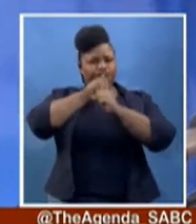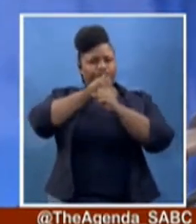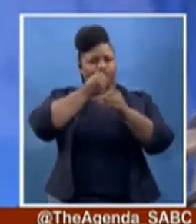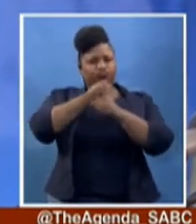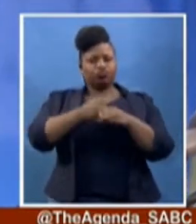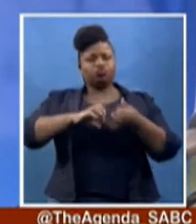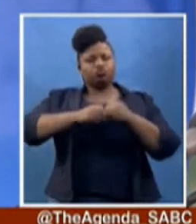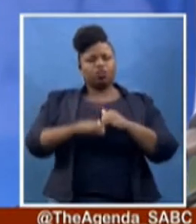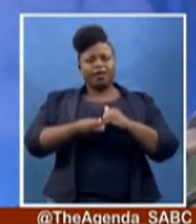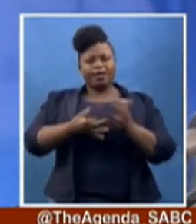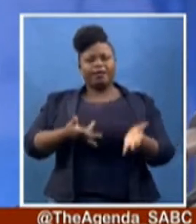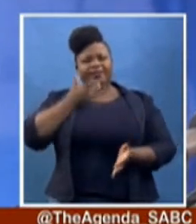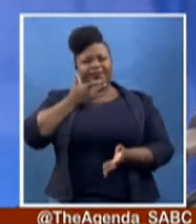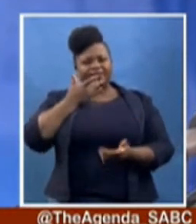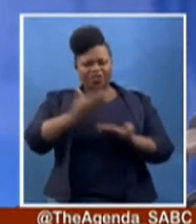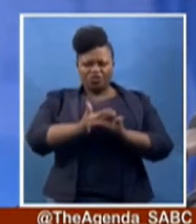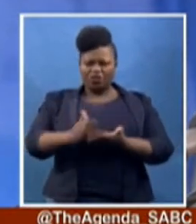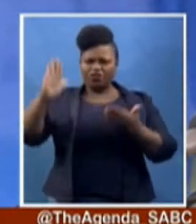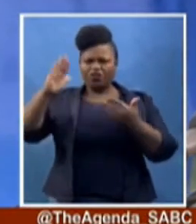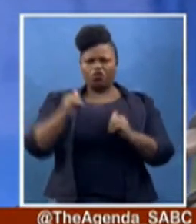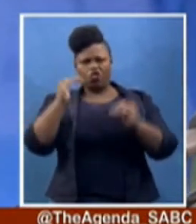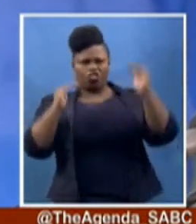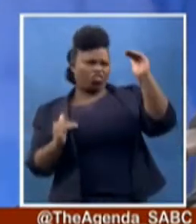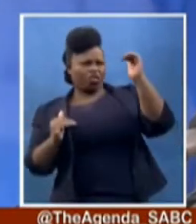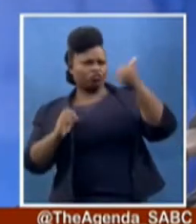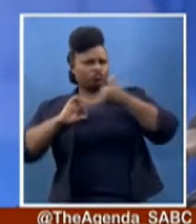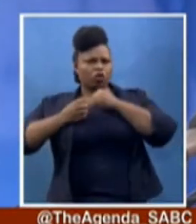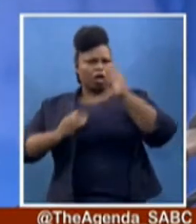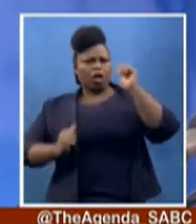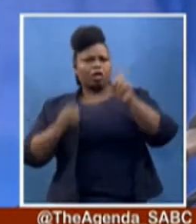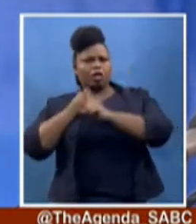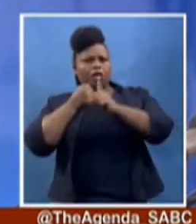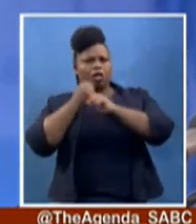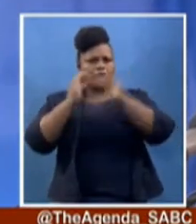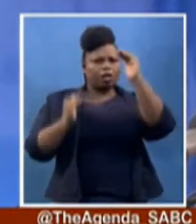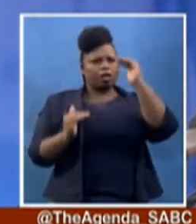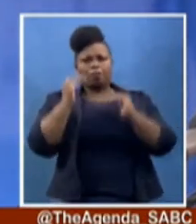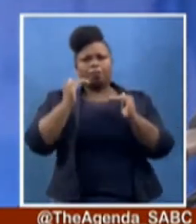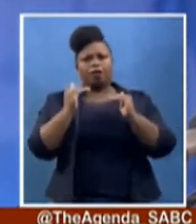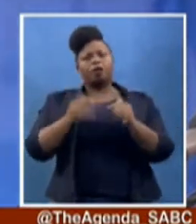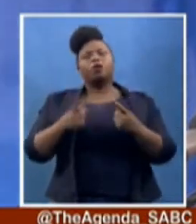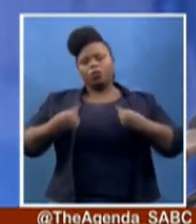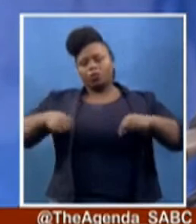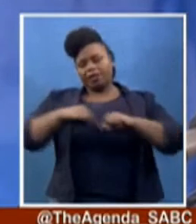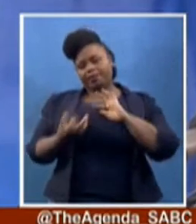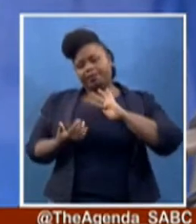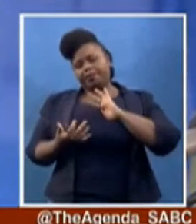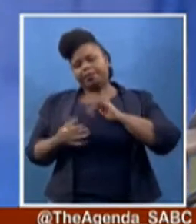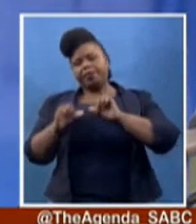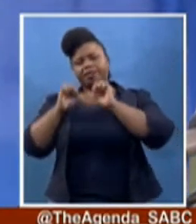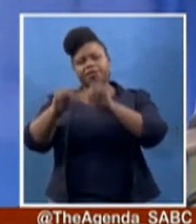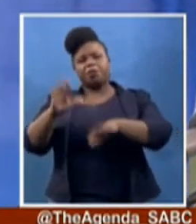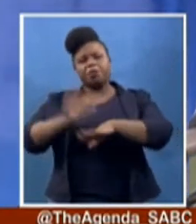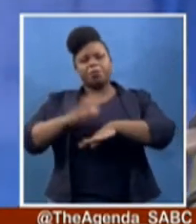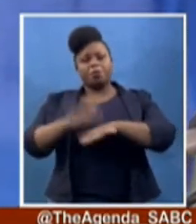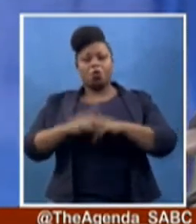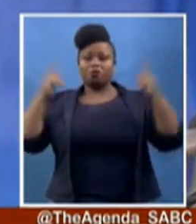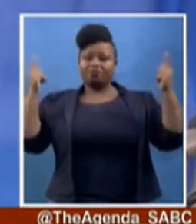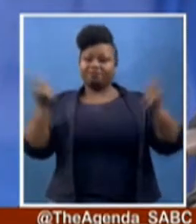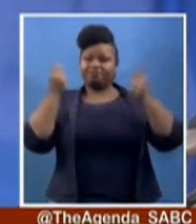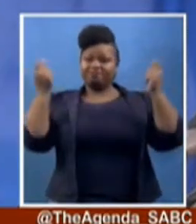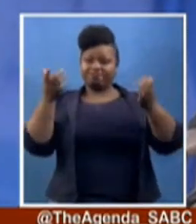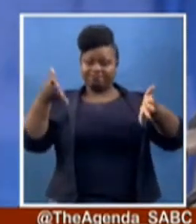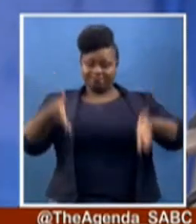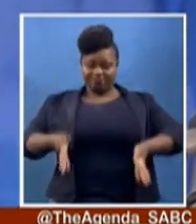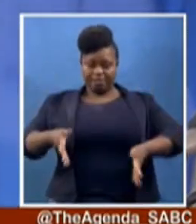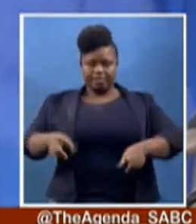inspire us and our future generation. Celebrations such as this one bring hope to our